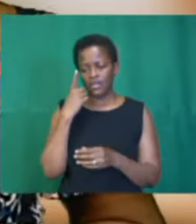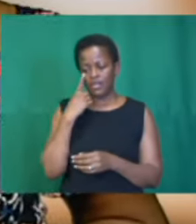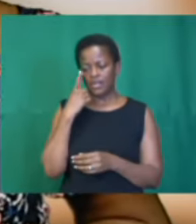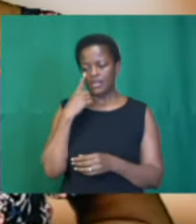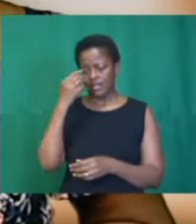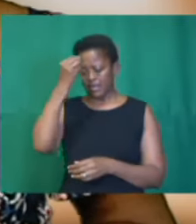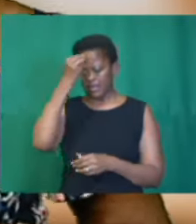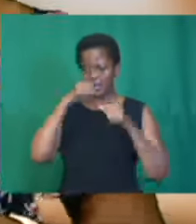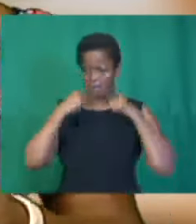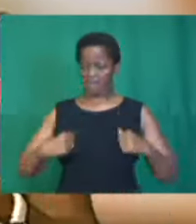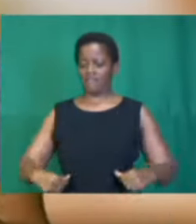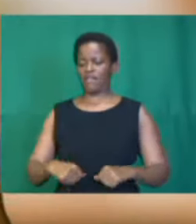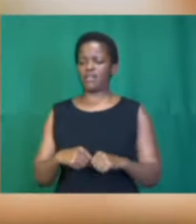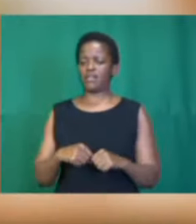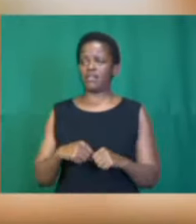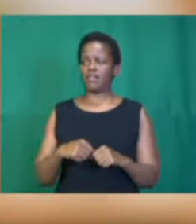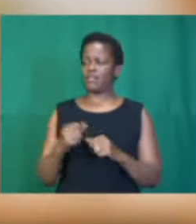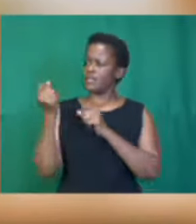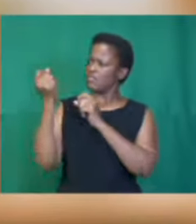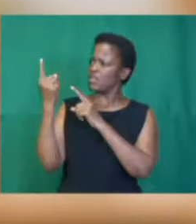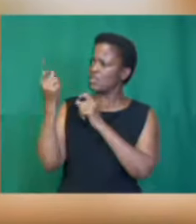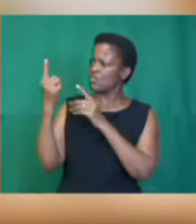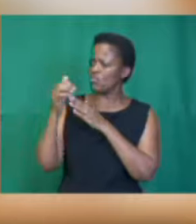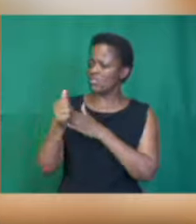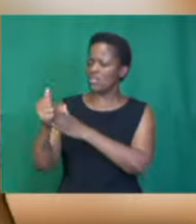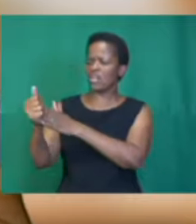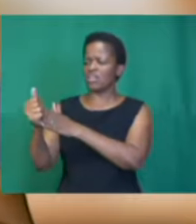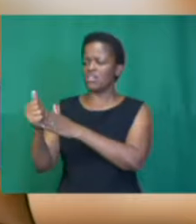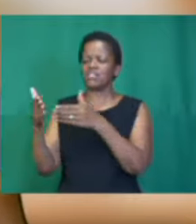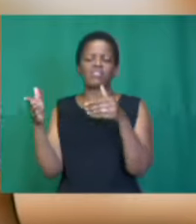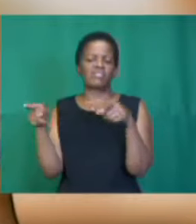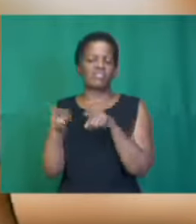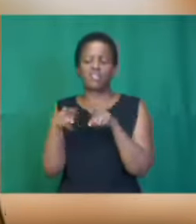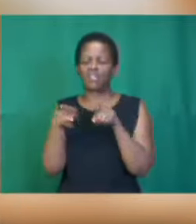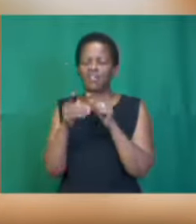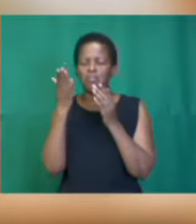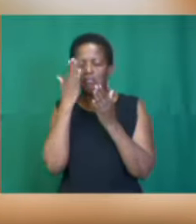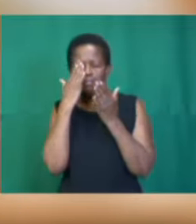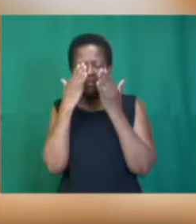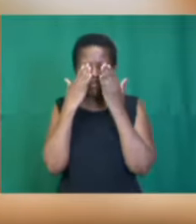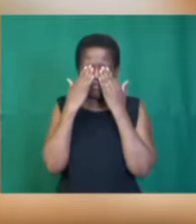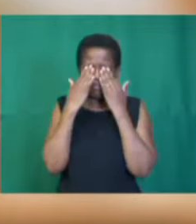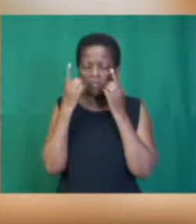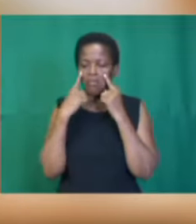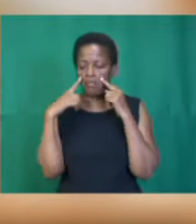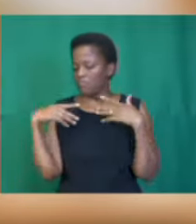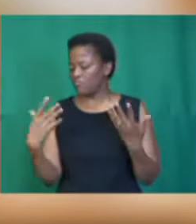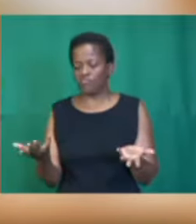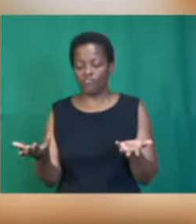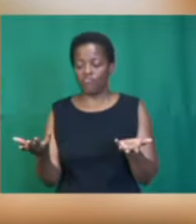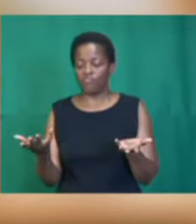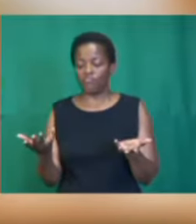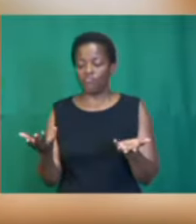blindness. Spiritual blindness in the sense that it was not spiritually revealed to them that Jesus Christ was